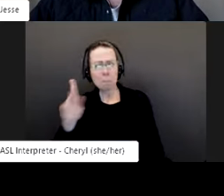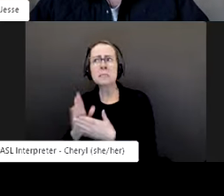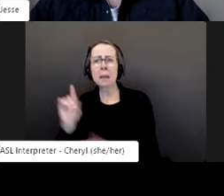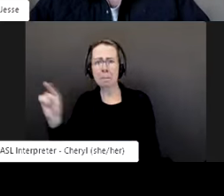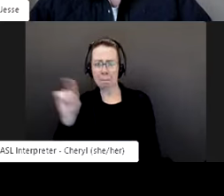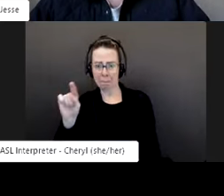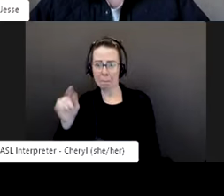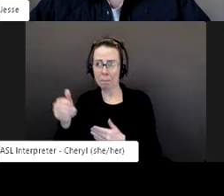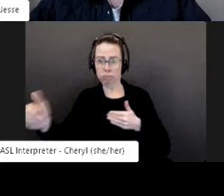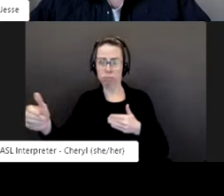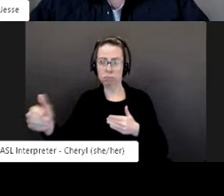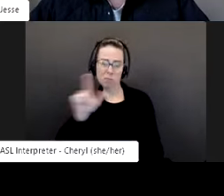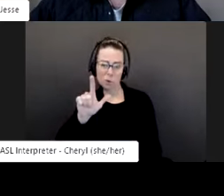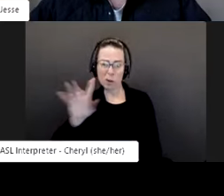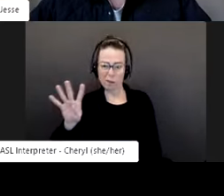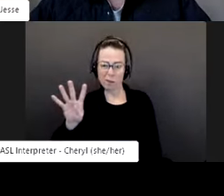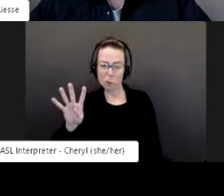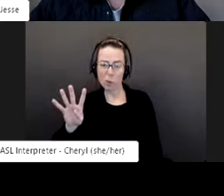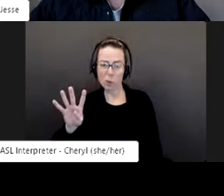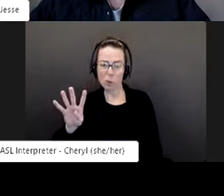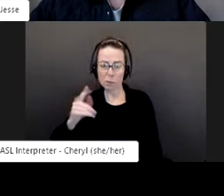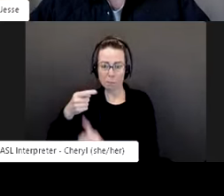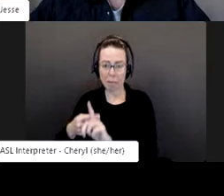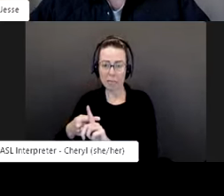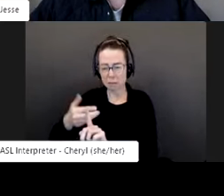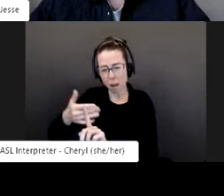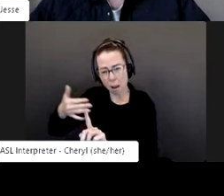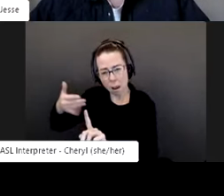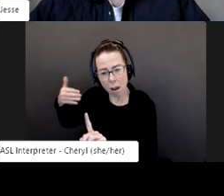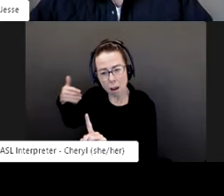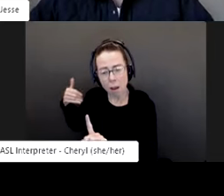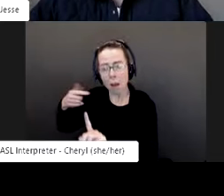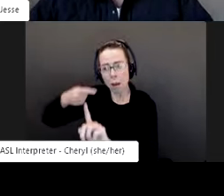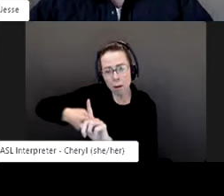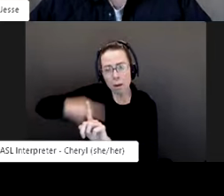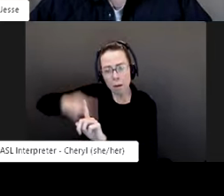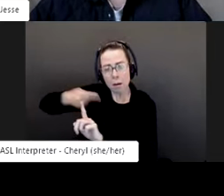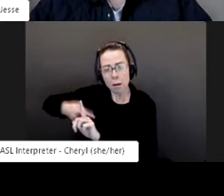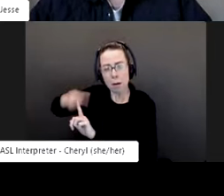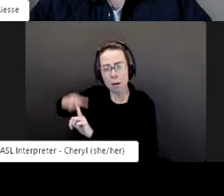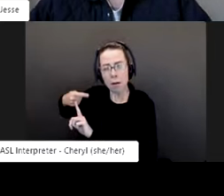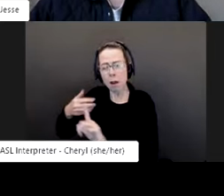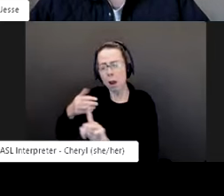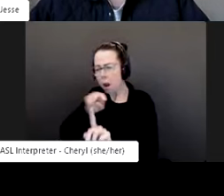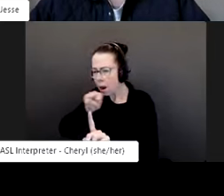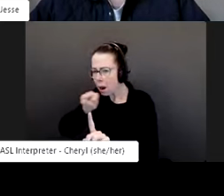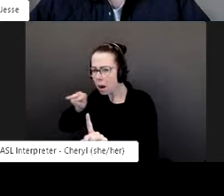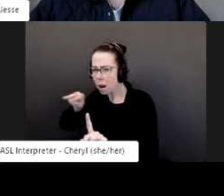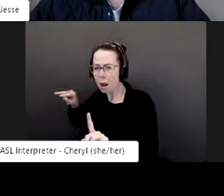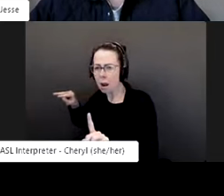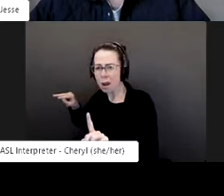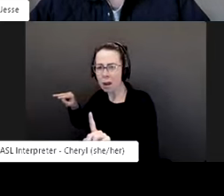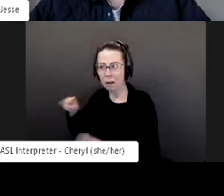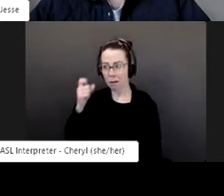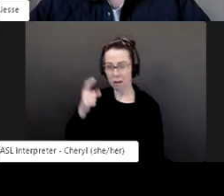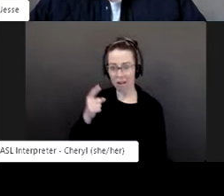at a year and a half to 2 years worth of transactions. And one of the nice things about that is that you don't need to keep a year and a half